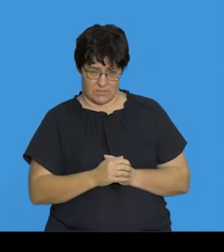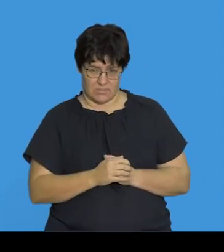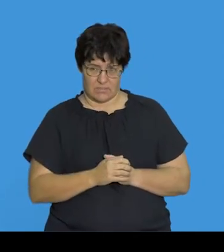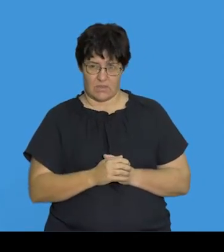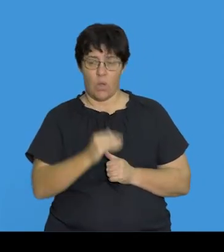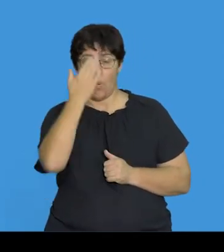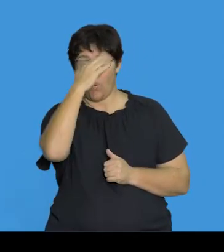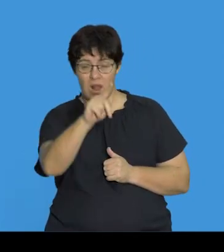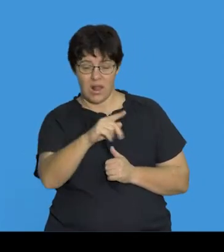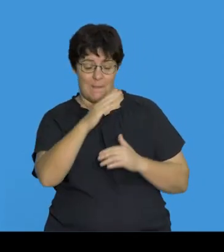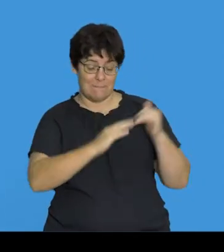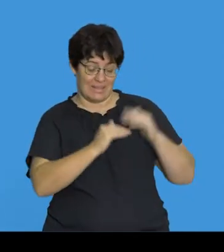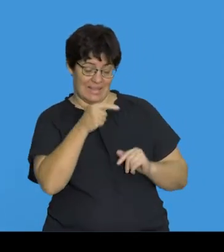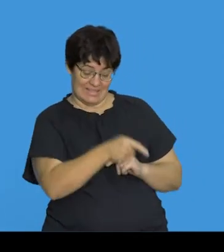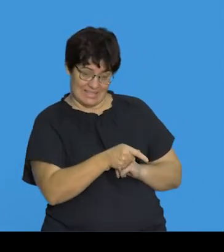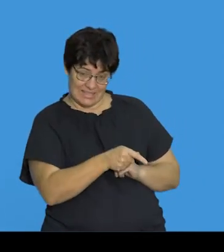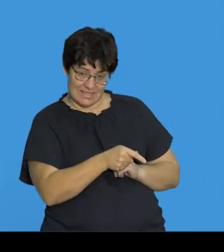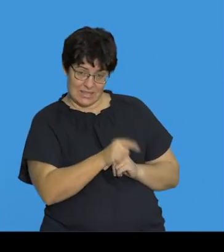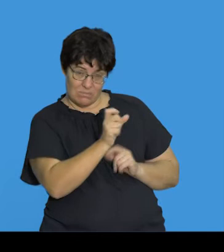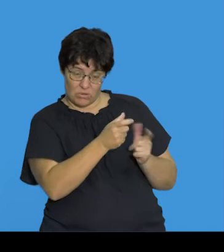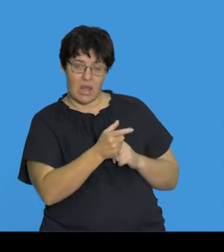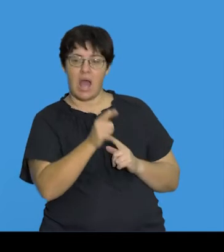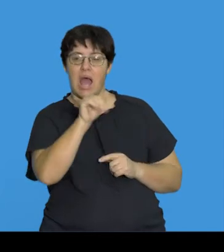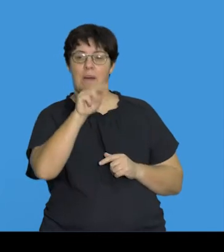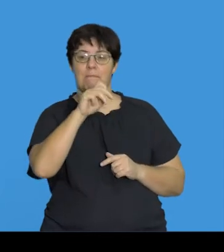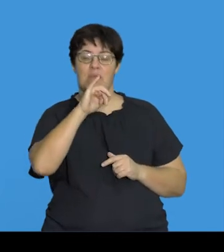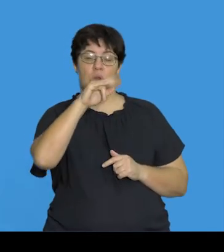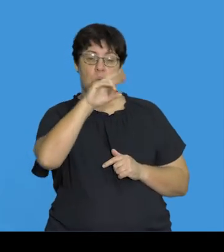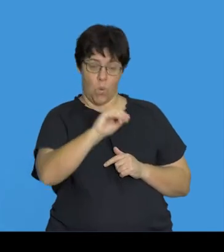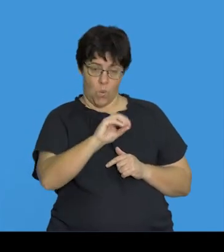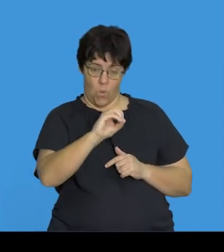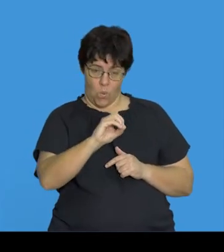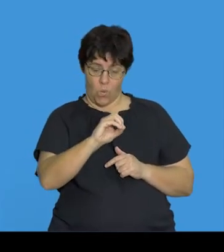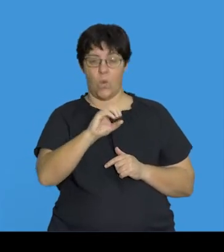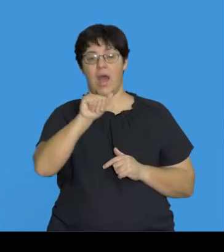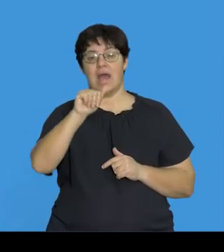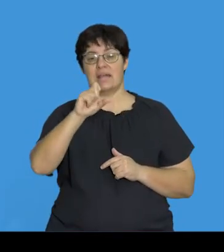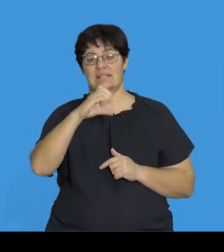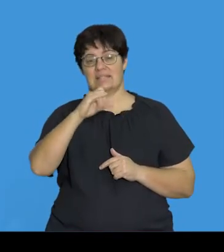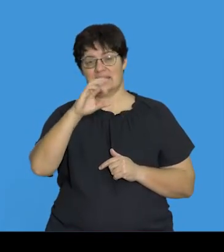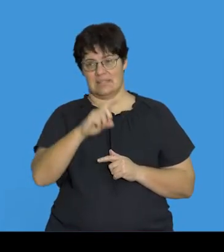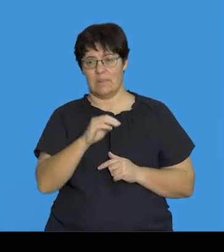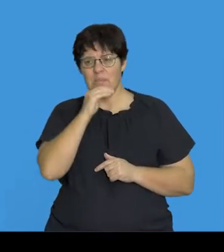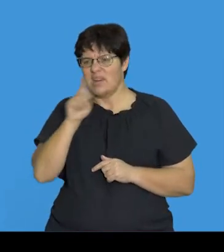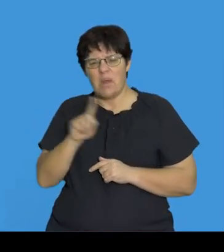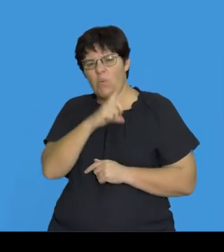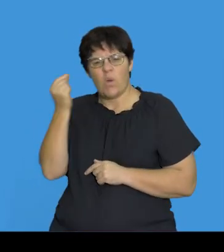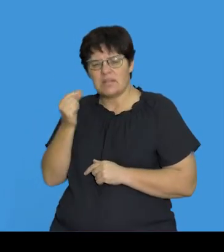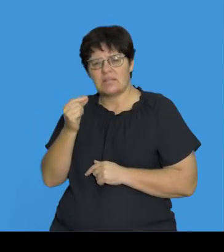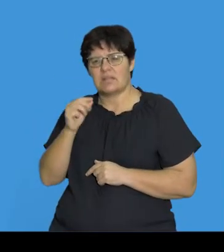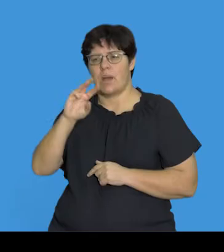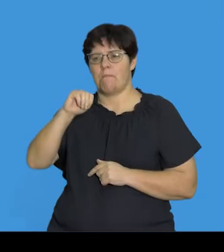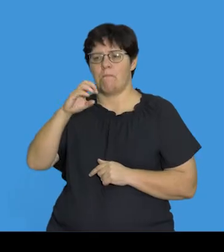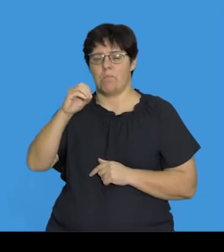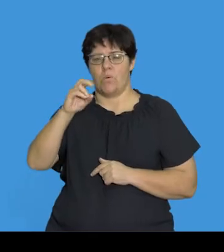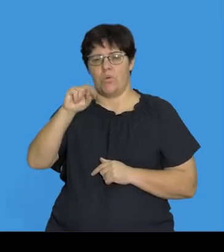the building blocks of proteins are called amino acids. And so we call them the monomers, and these